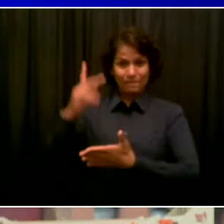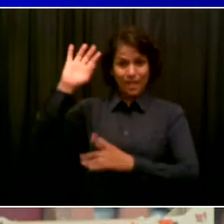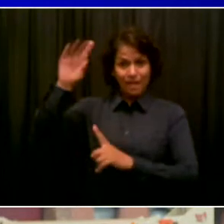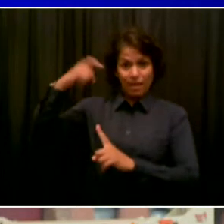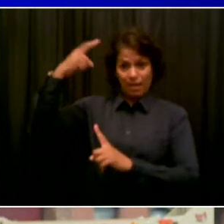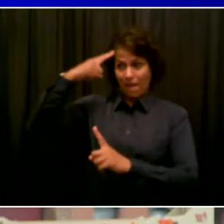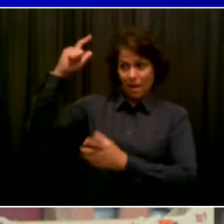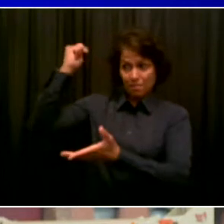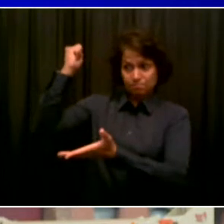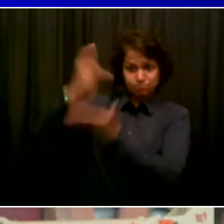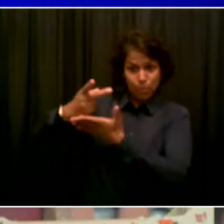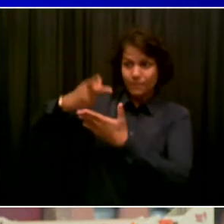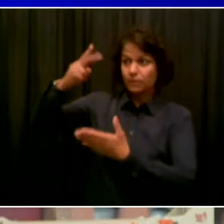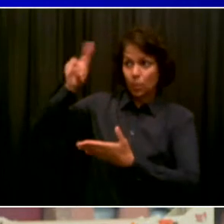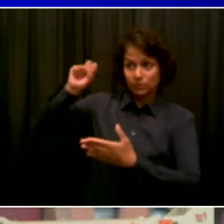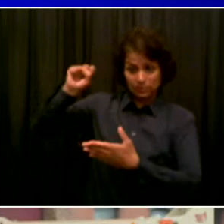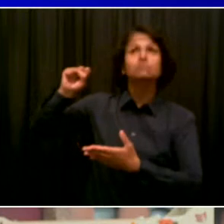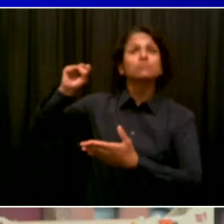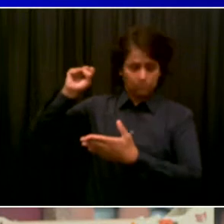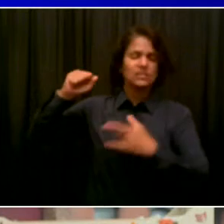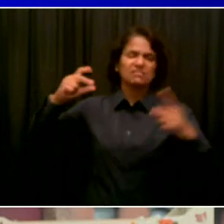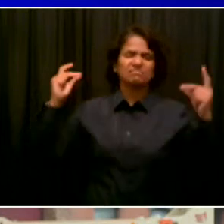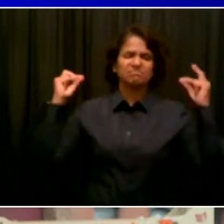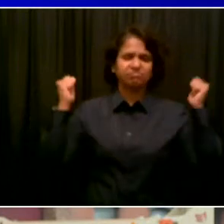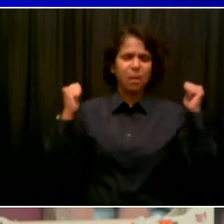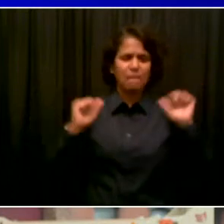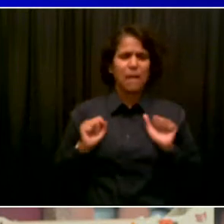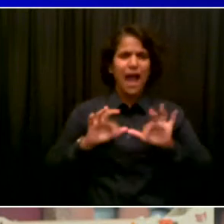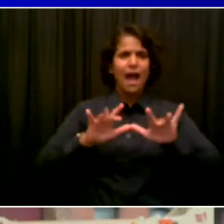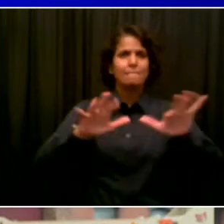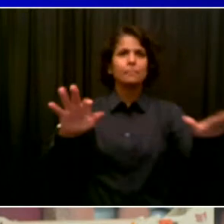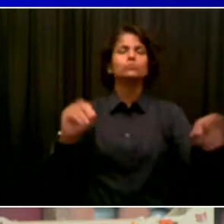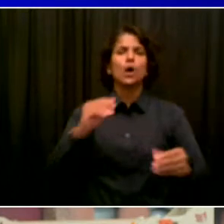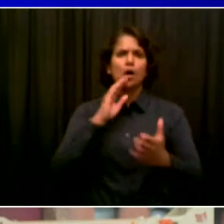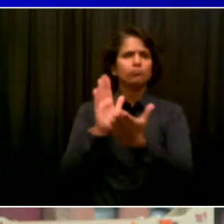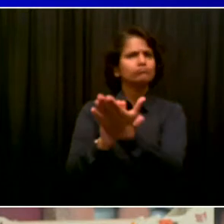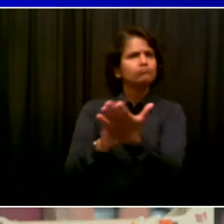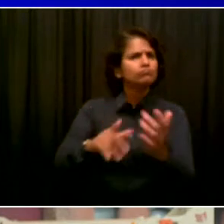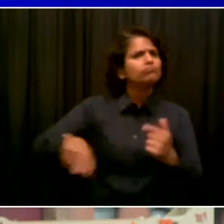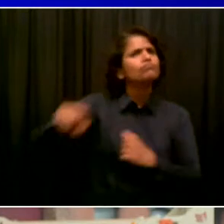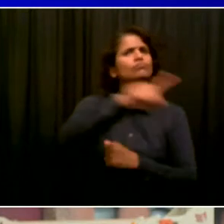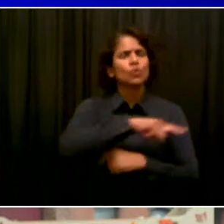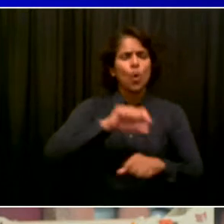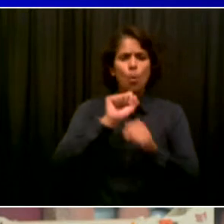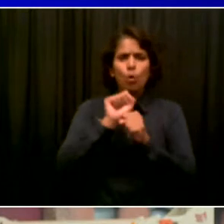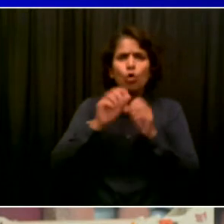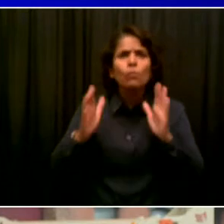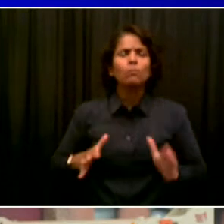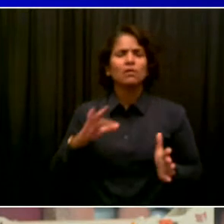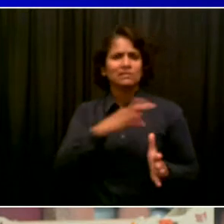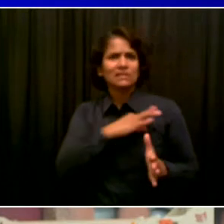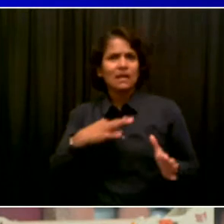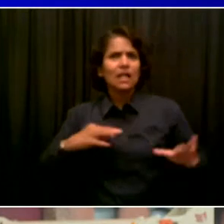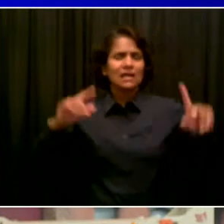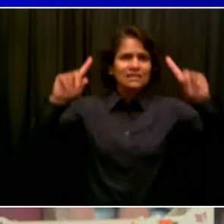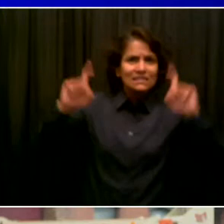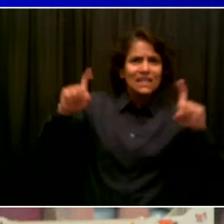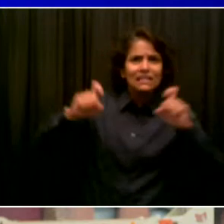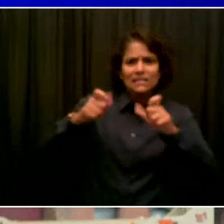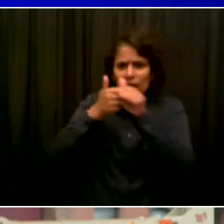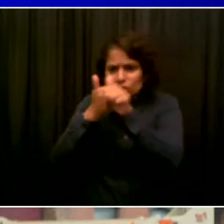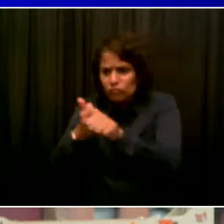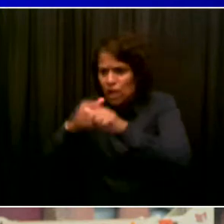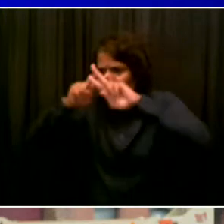vast scale here in this city. Credit to all the vaccinators, credit to the test and trace team, everyone who's been a part of it, our healthcare